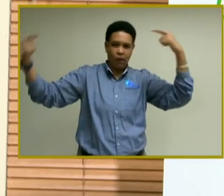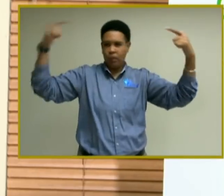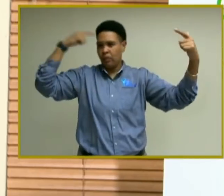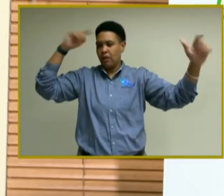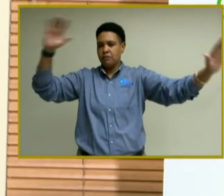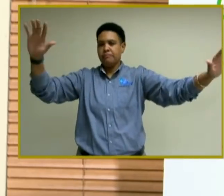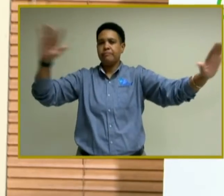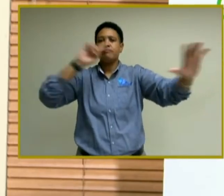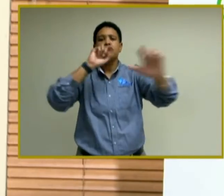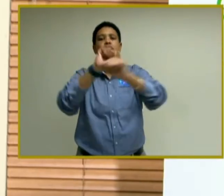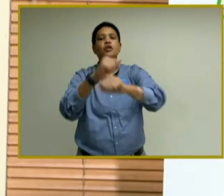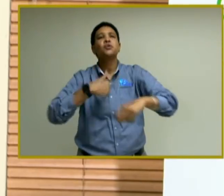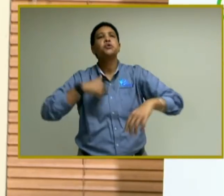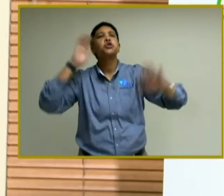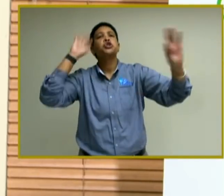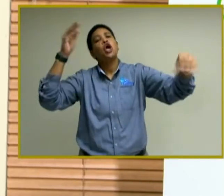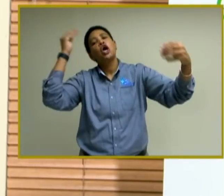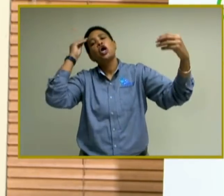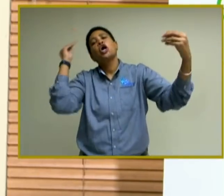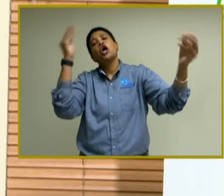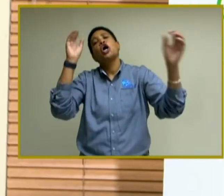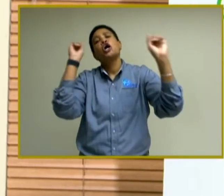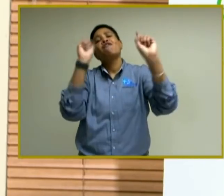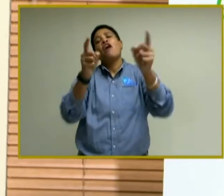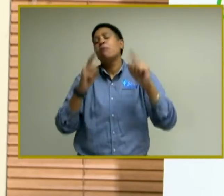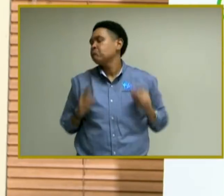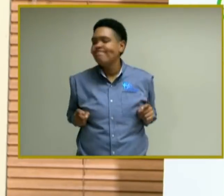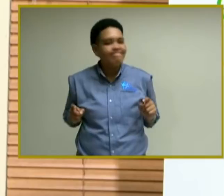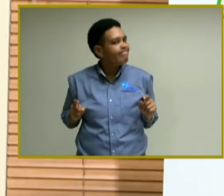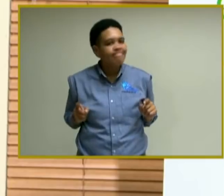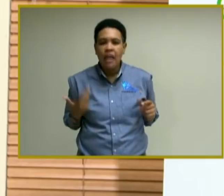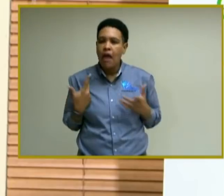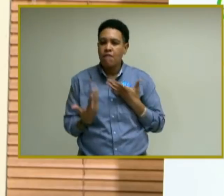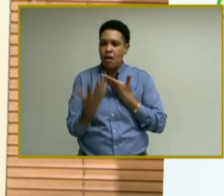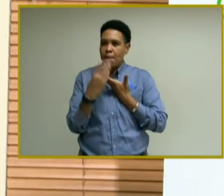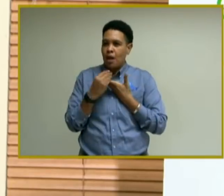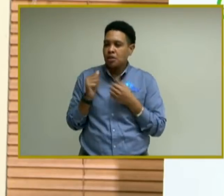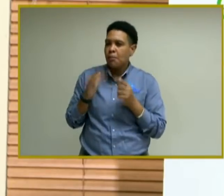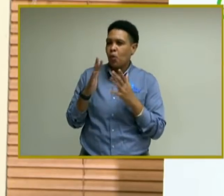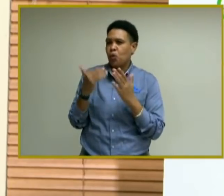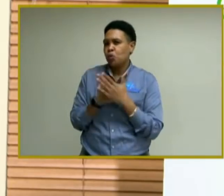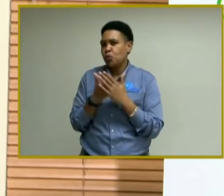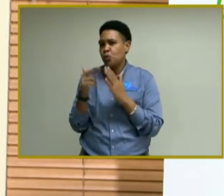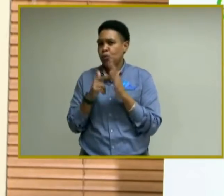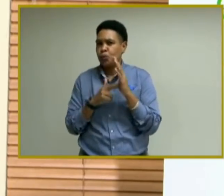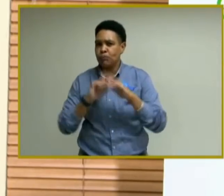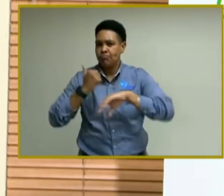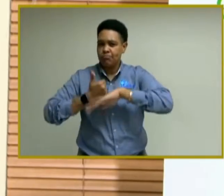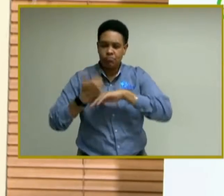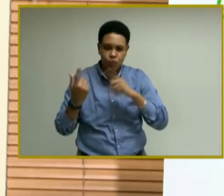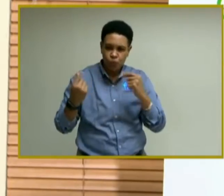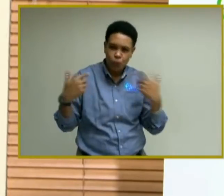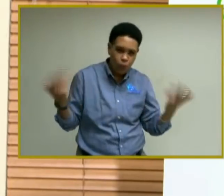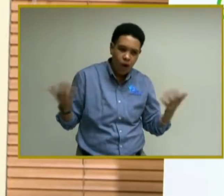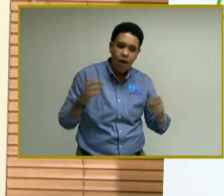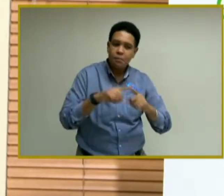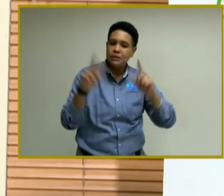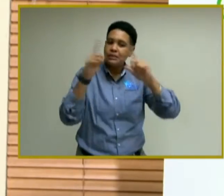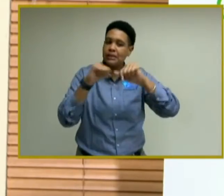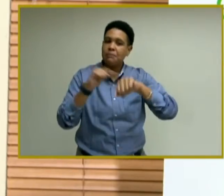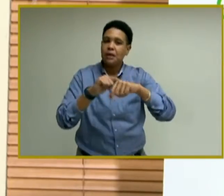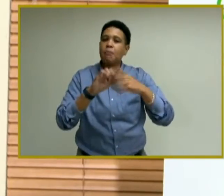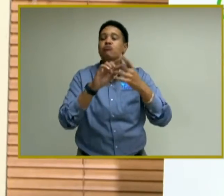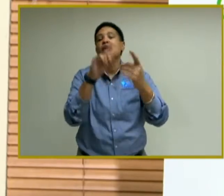participatory approach to these new measures. At the same time, based on the health